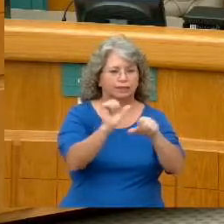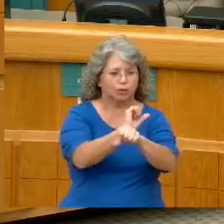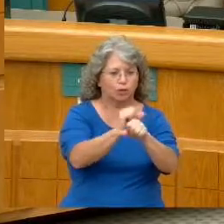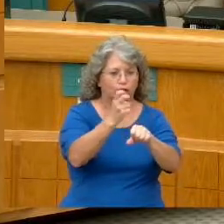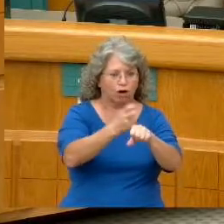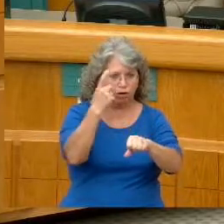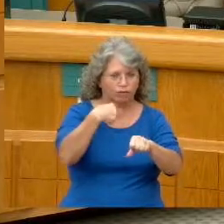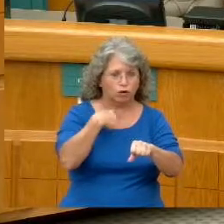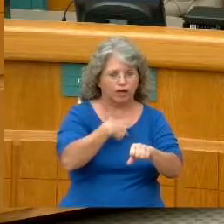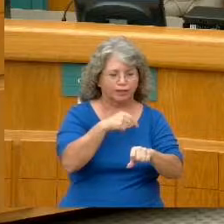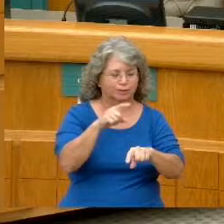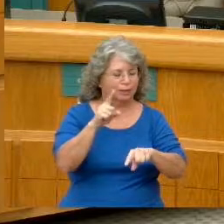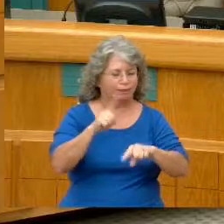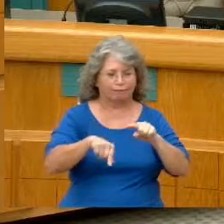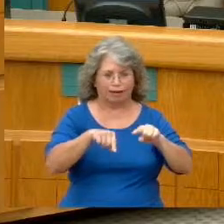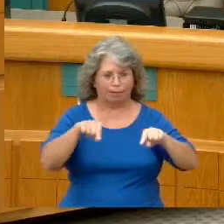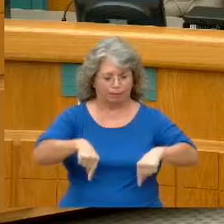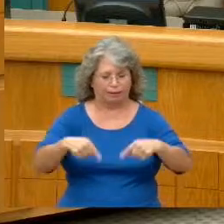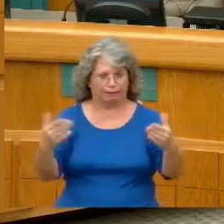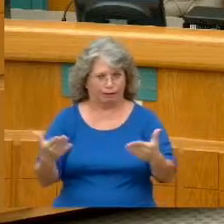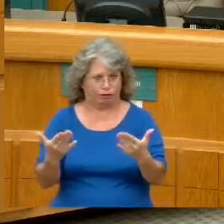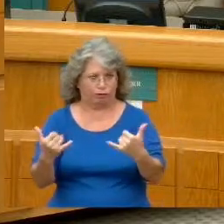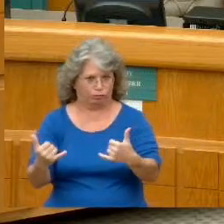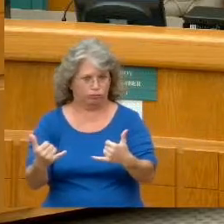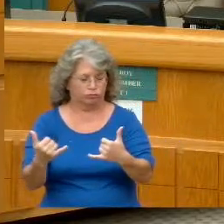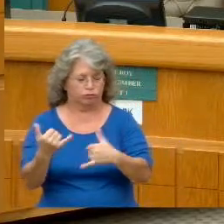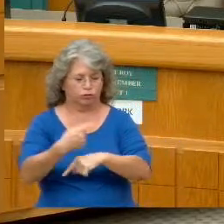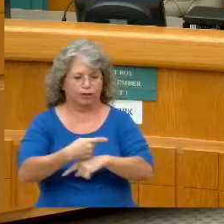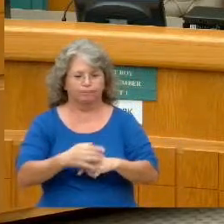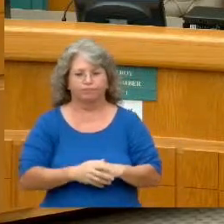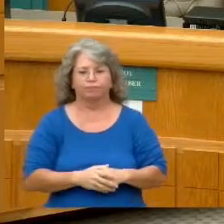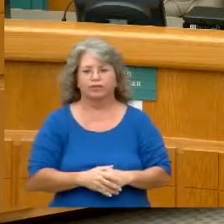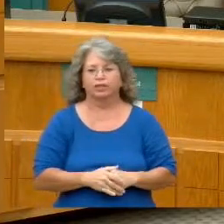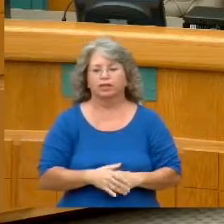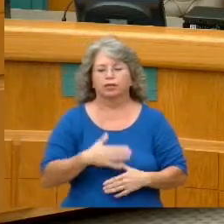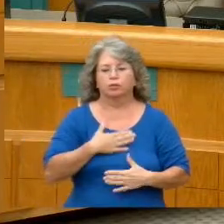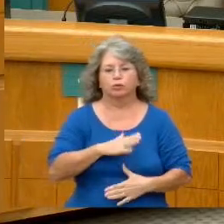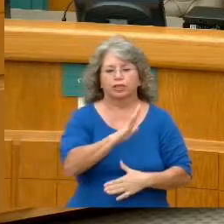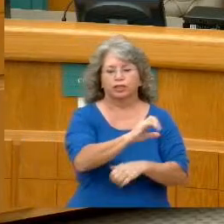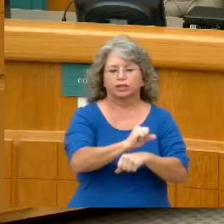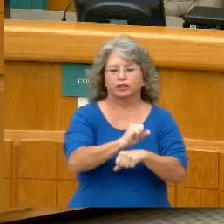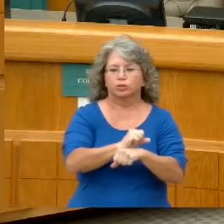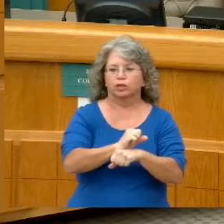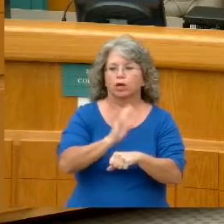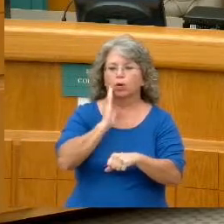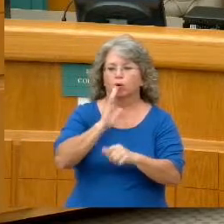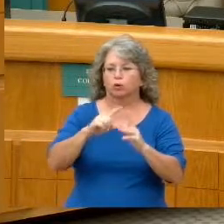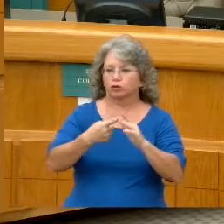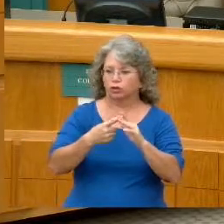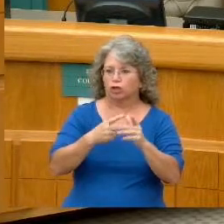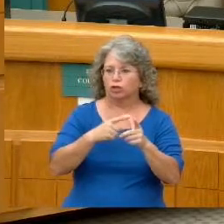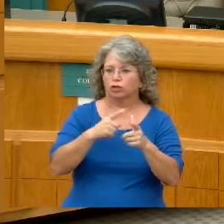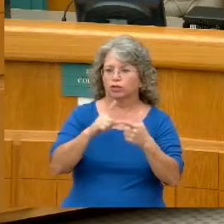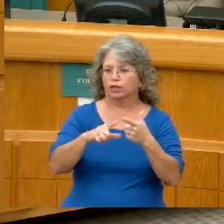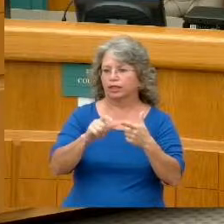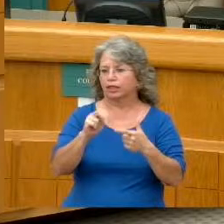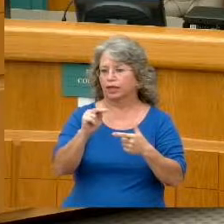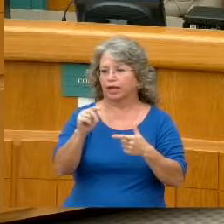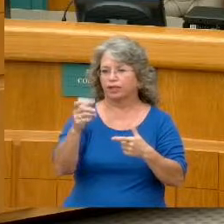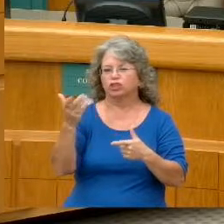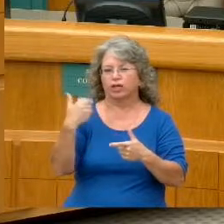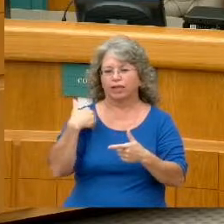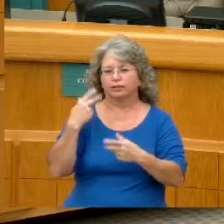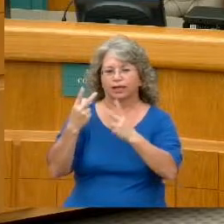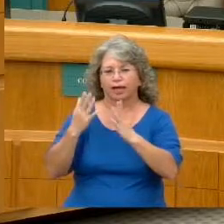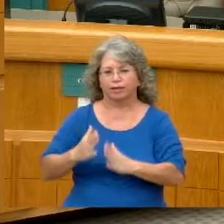not out working hard for us. And so we appreciate that. But we'll get started because Annette has got her report and then